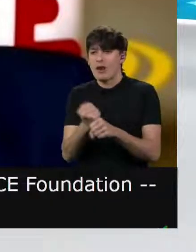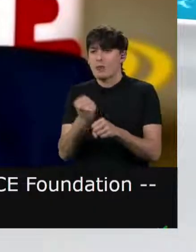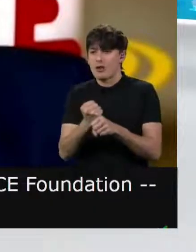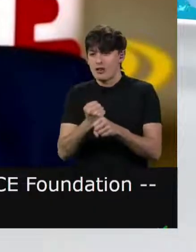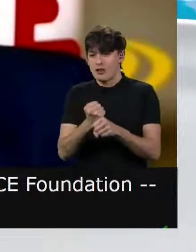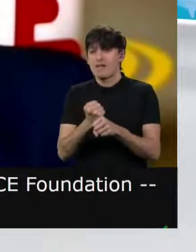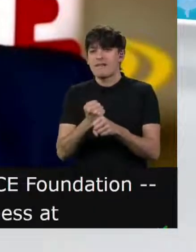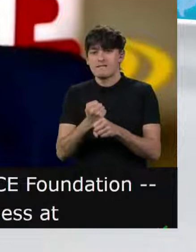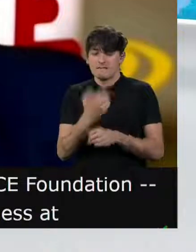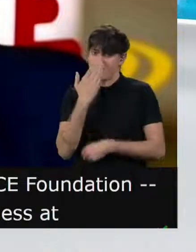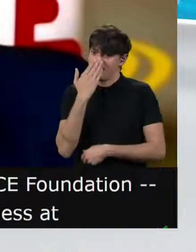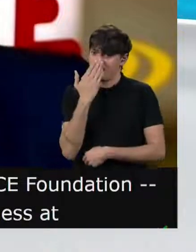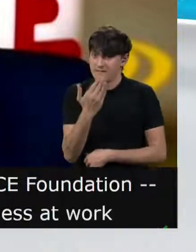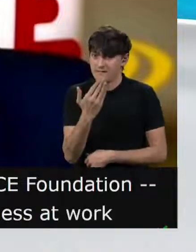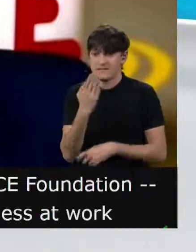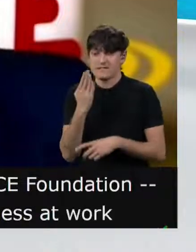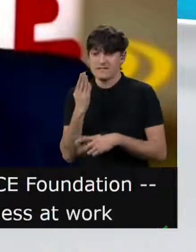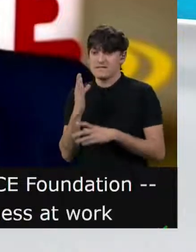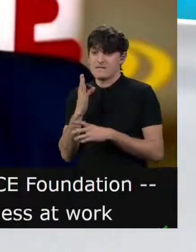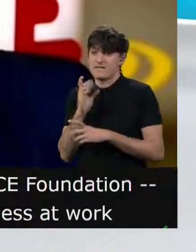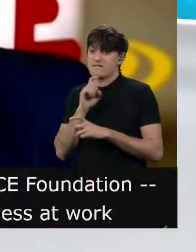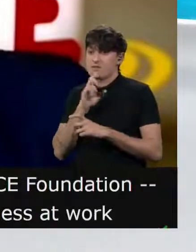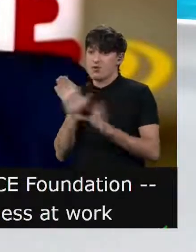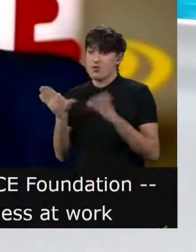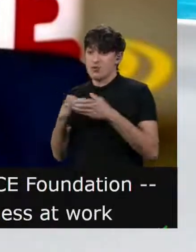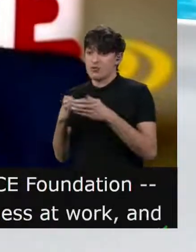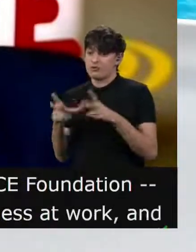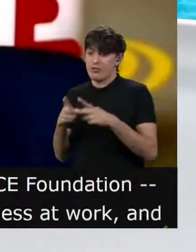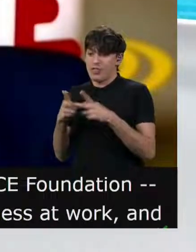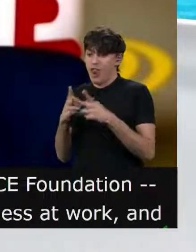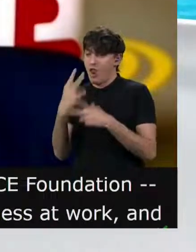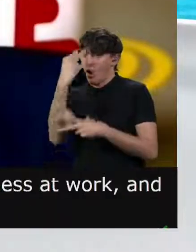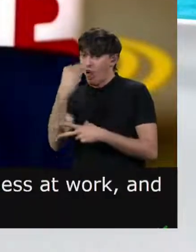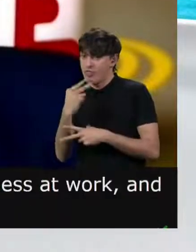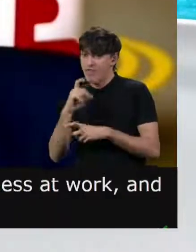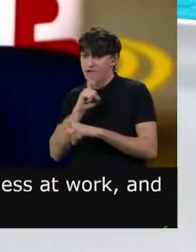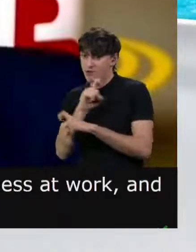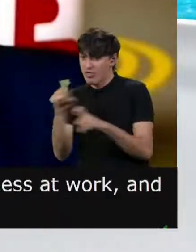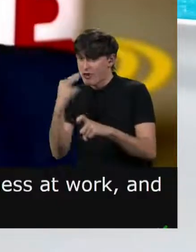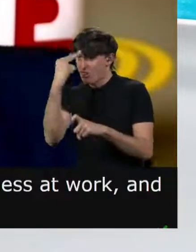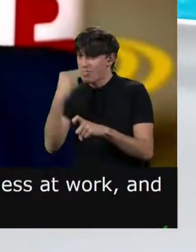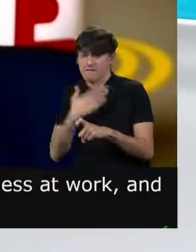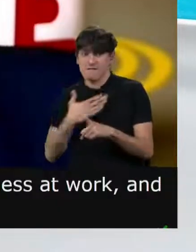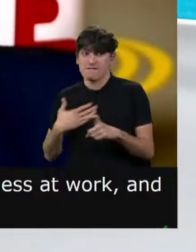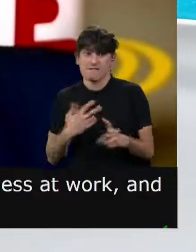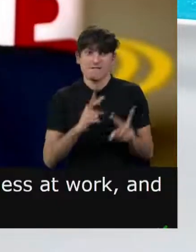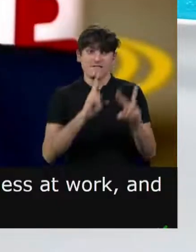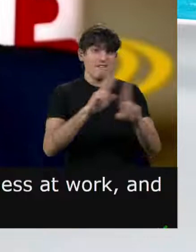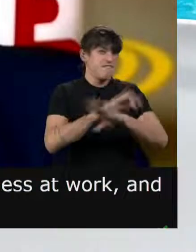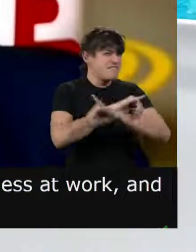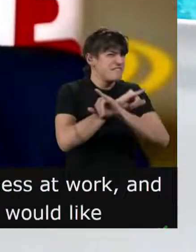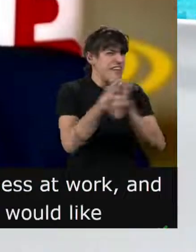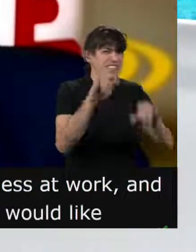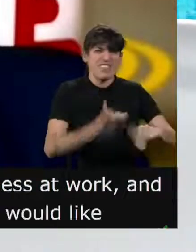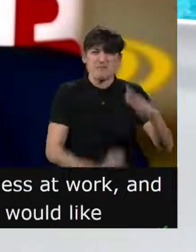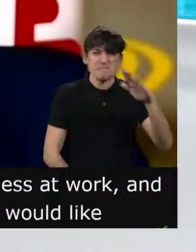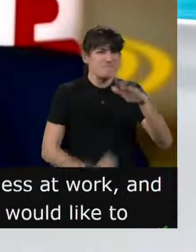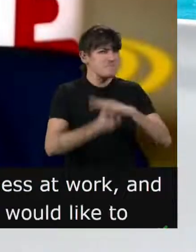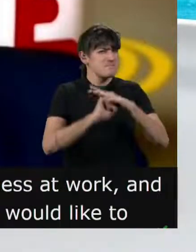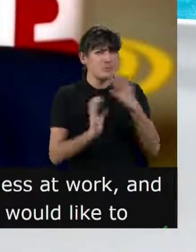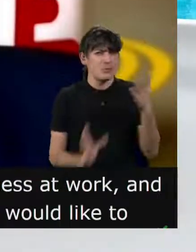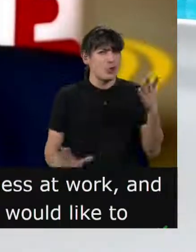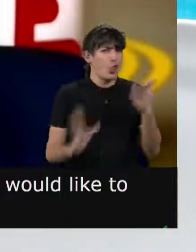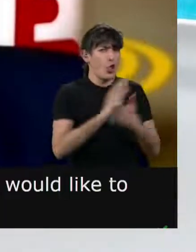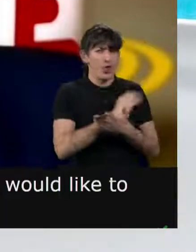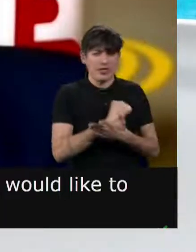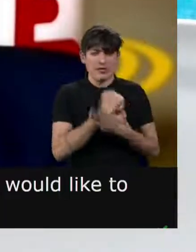I just really on behalf of the ONCE Foundation, I would like to wish you all the happiness in